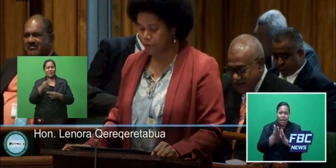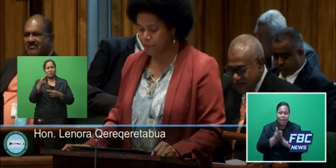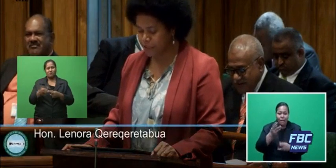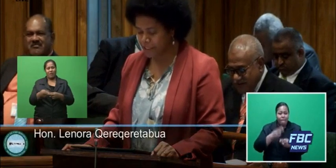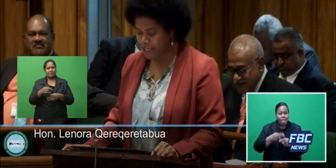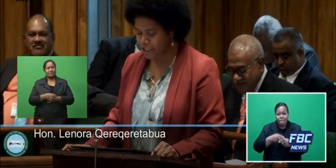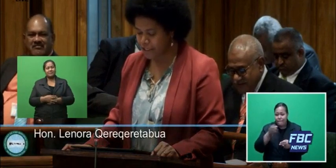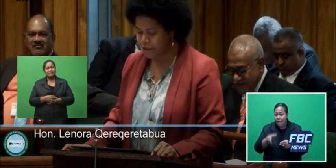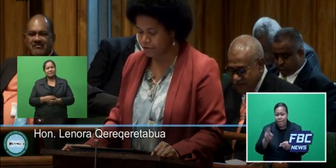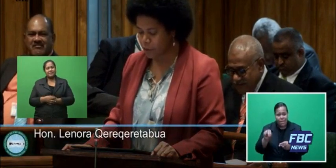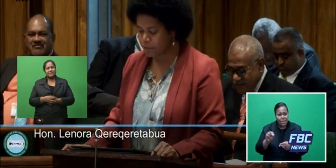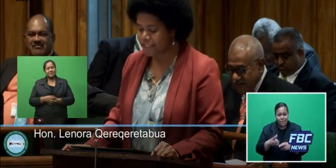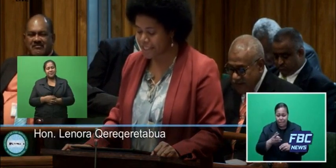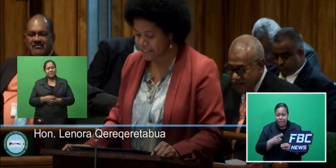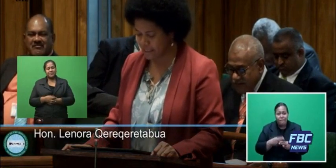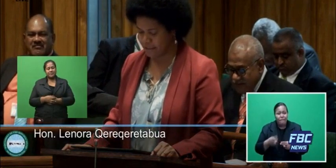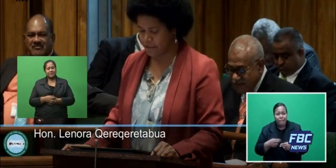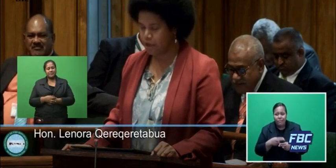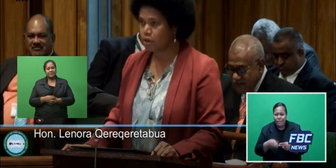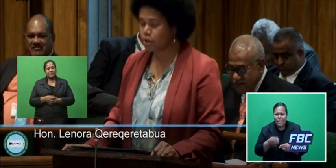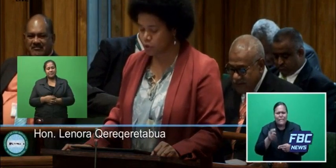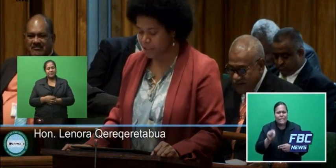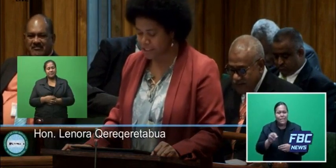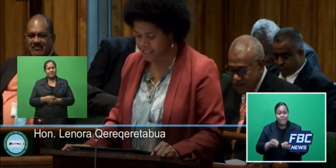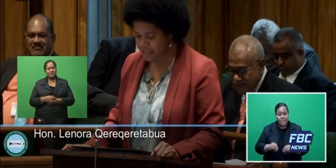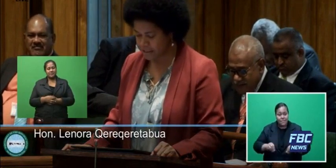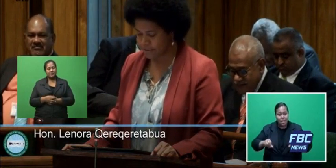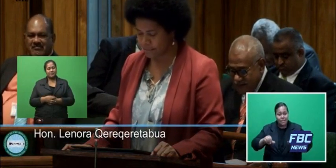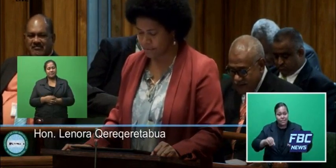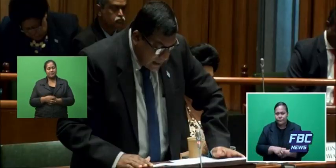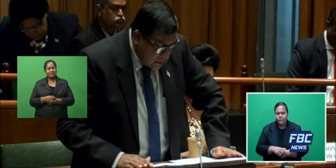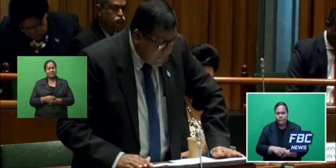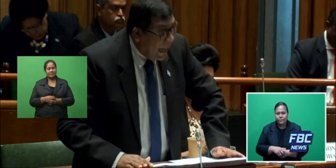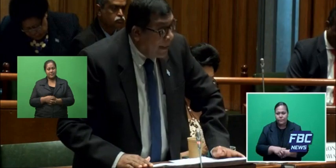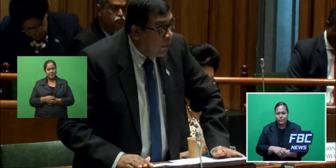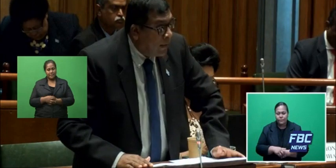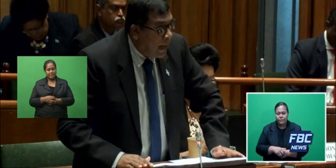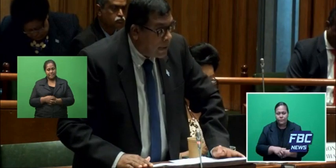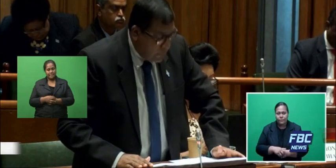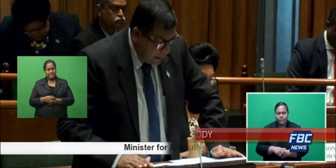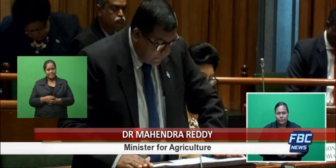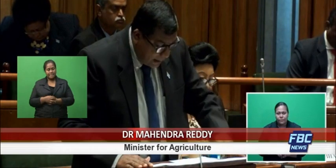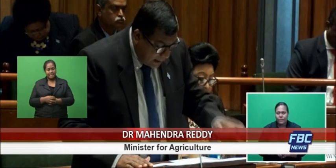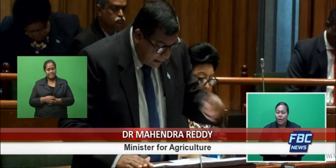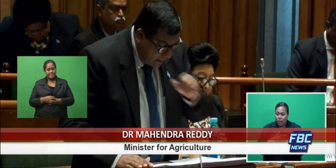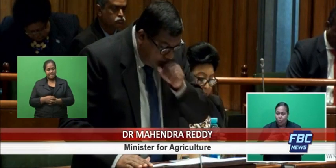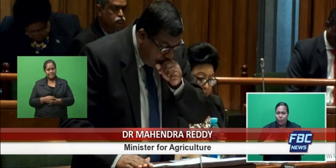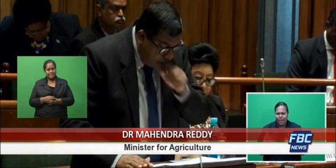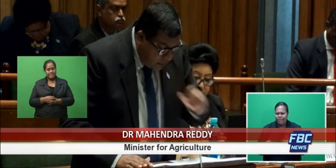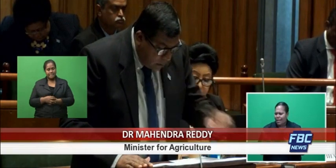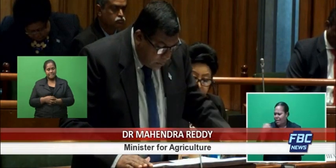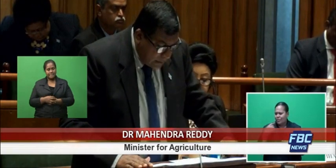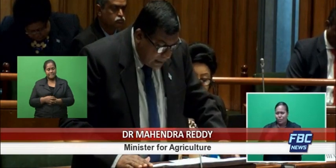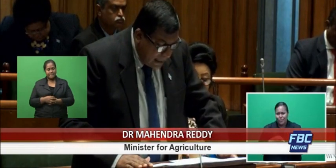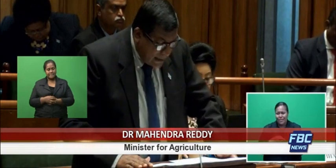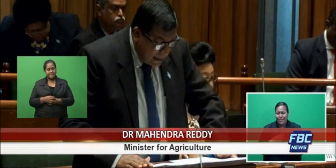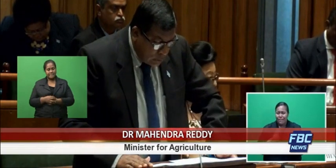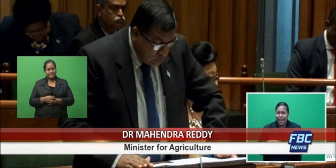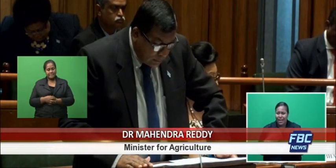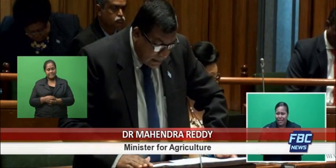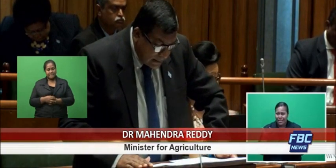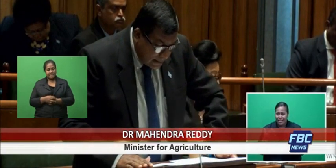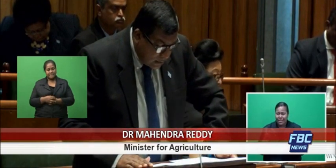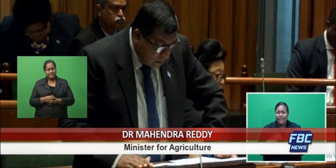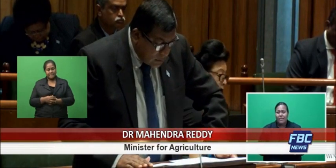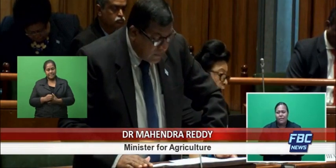crop rehabilitation in the form of seedlings, not so much seeds. As of end of last week, Friday, within less than